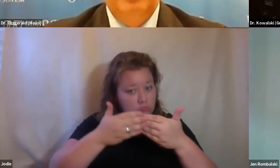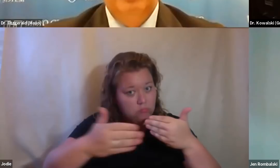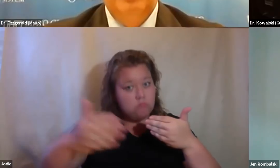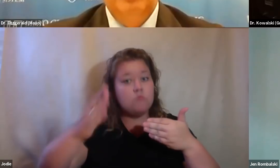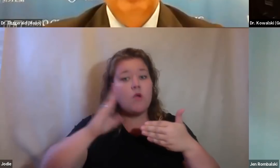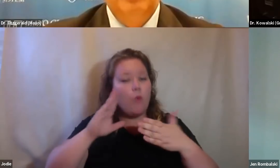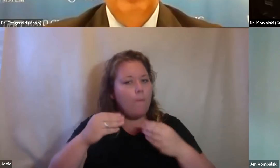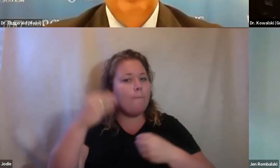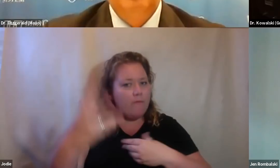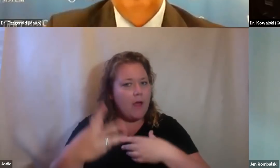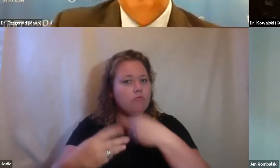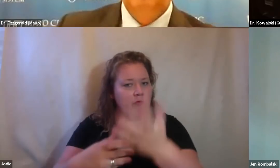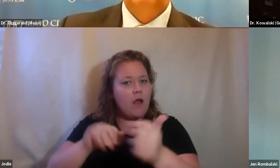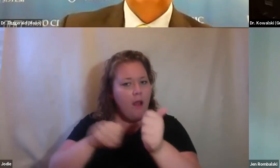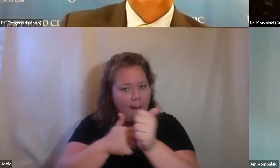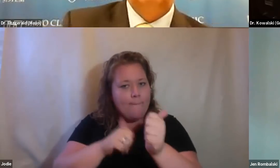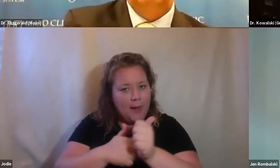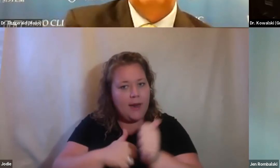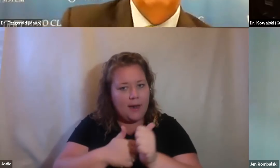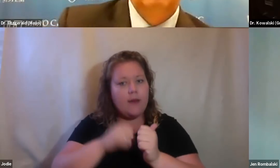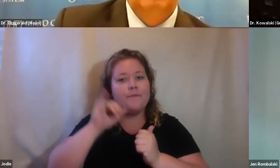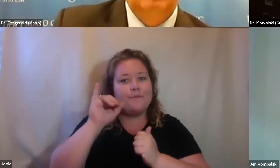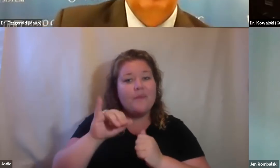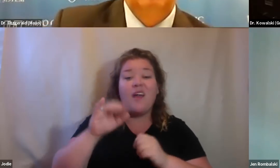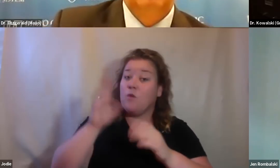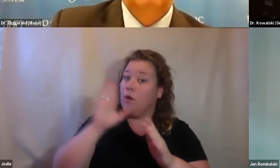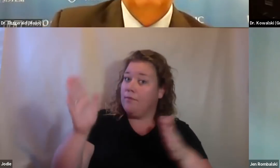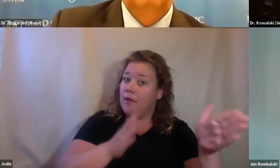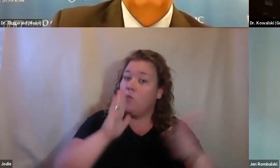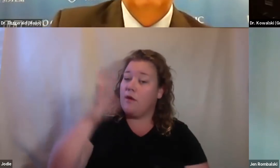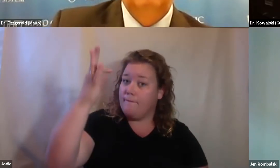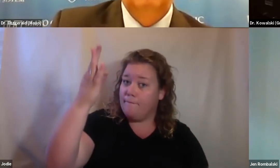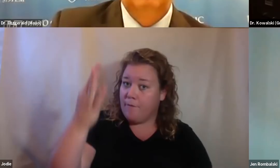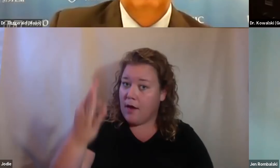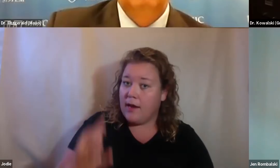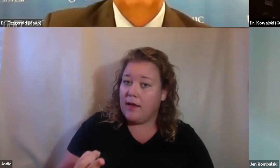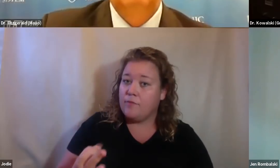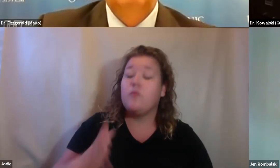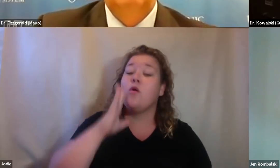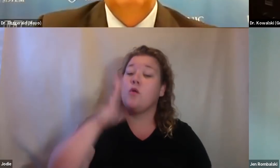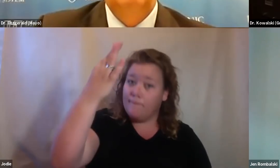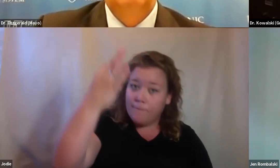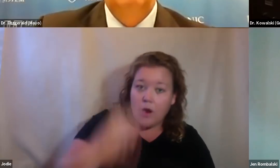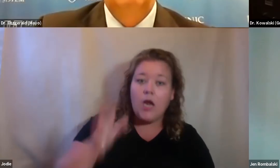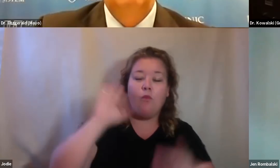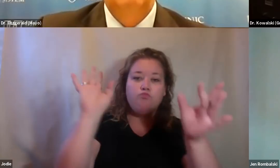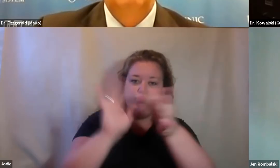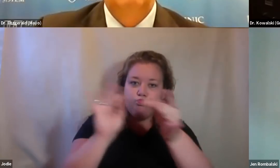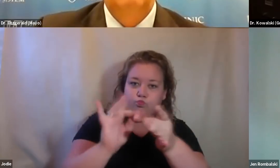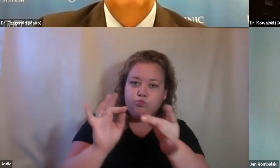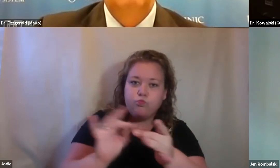these updates to the key metrics and indicators each Friday. You will receive those updates along with recommendations